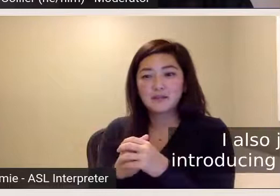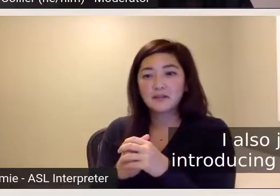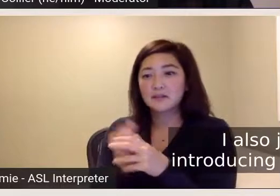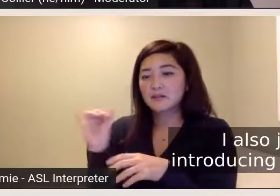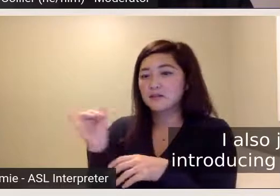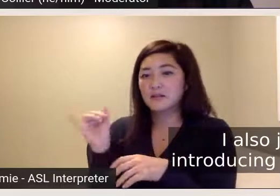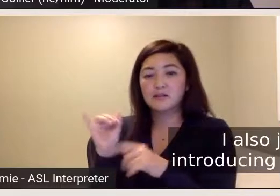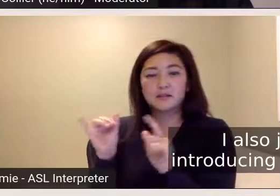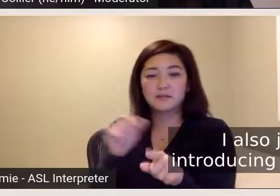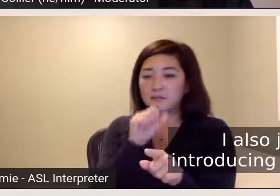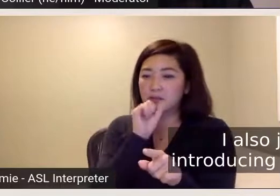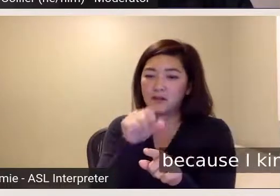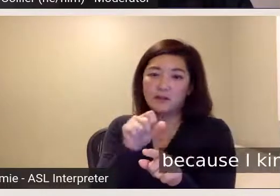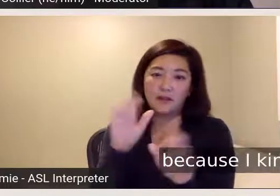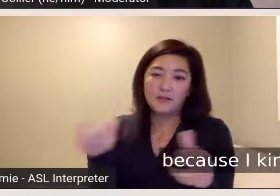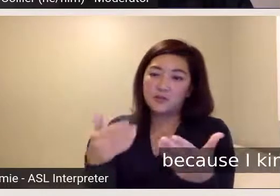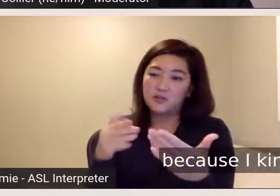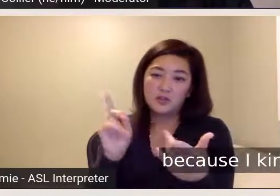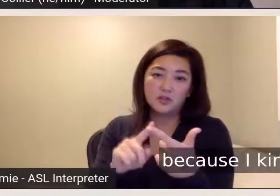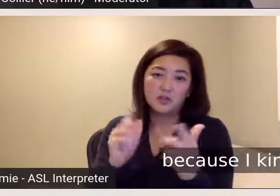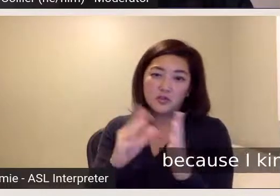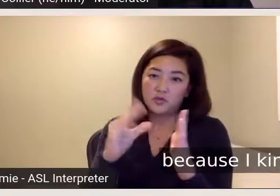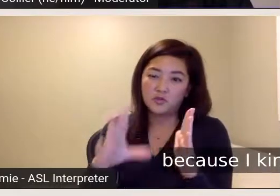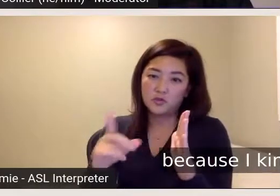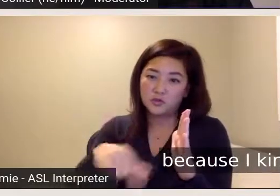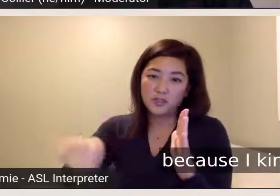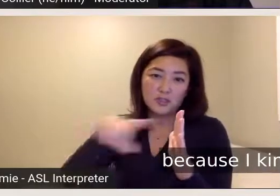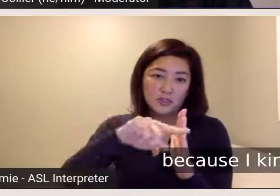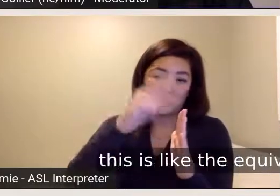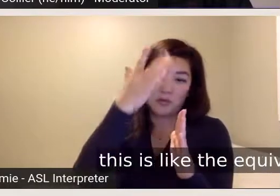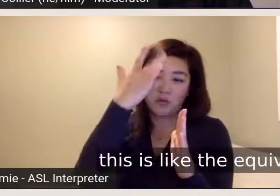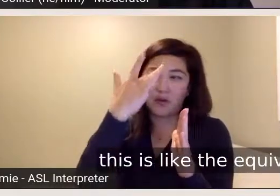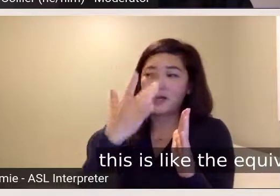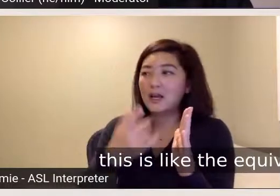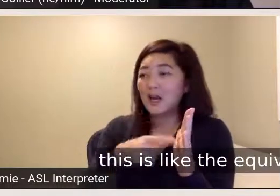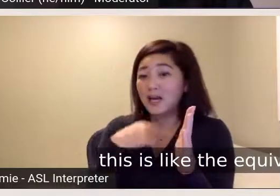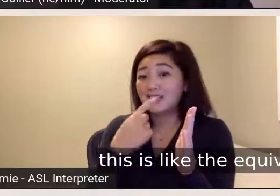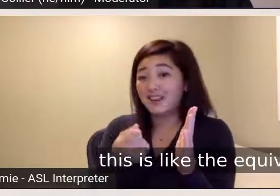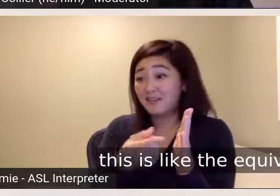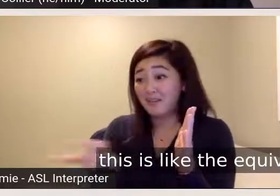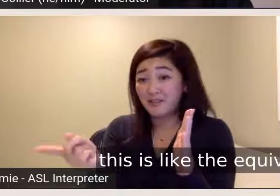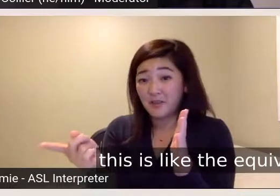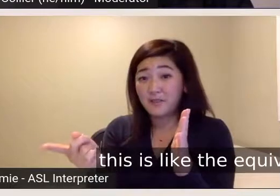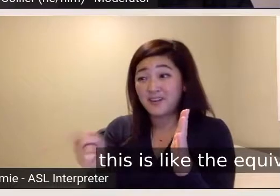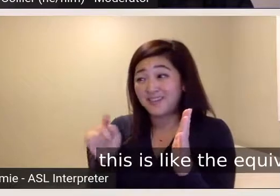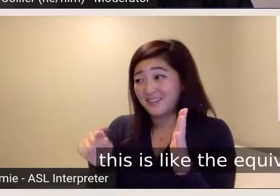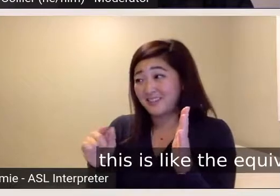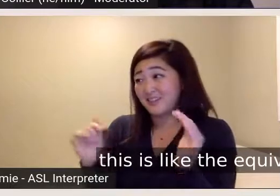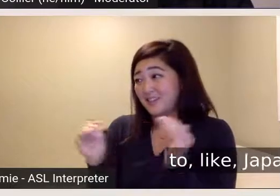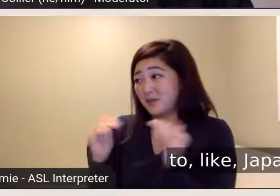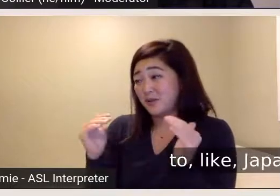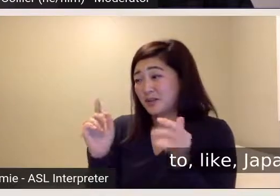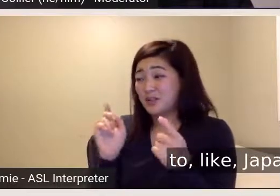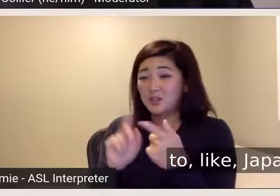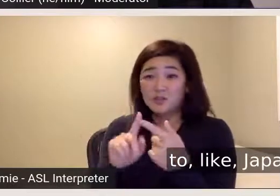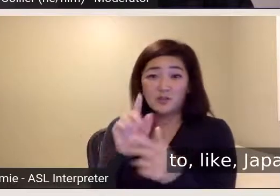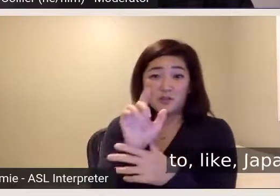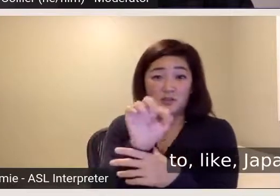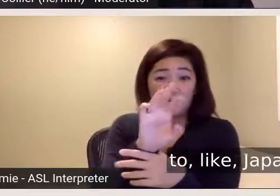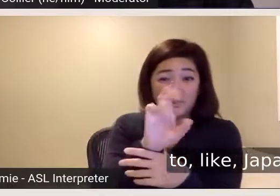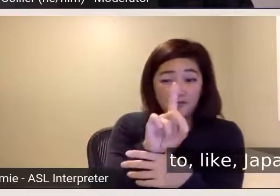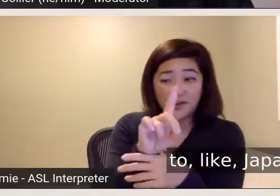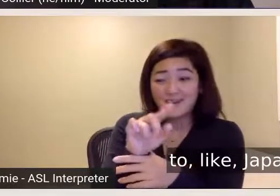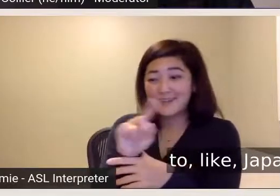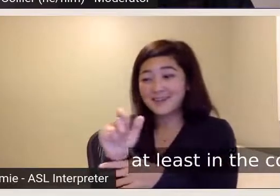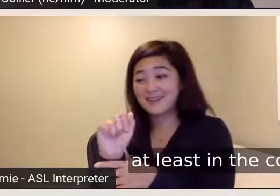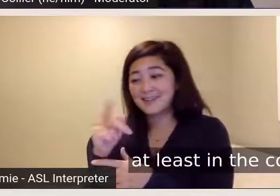just love introducing it to students because I kind of tell them, this is like the equivalent of Frank Zappa to like Japanese